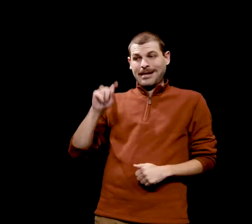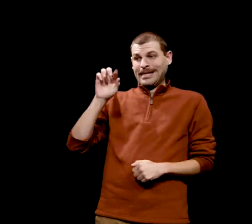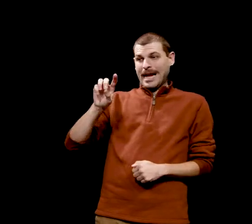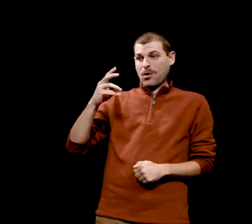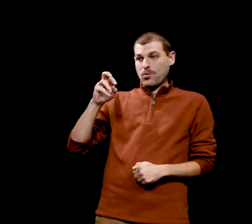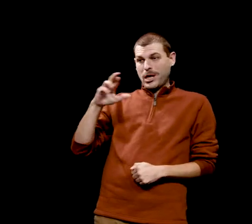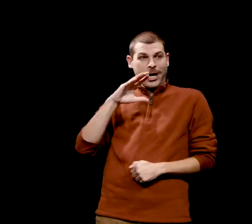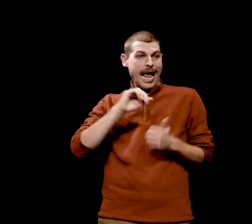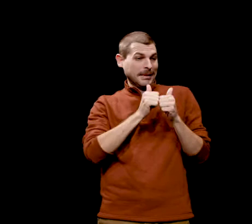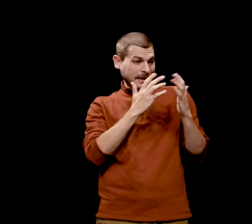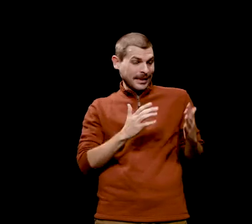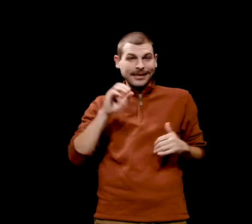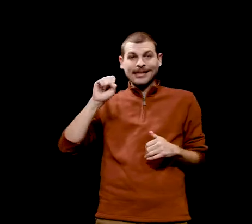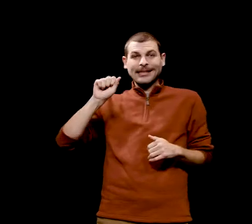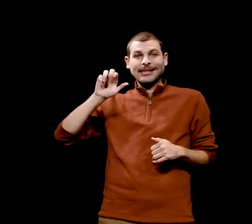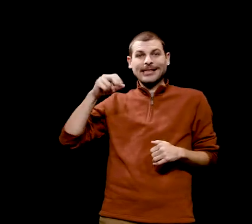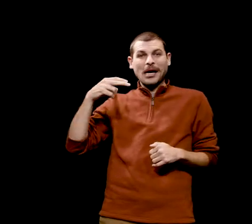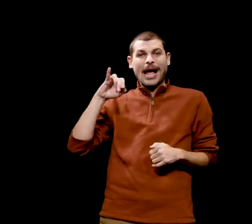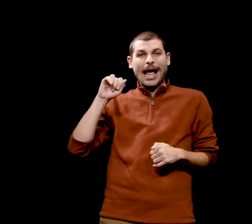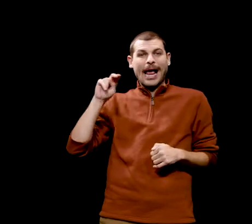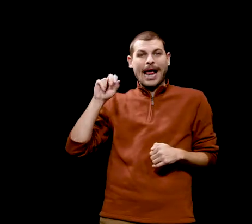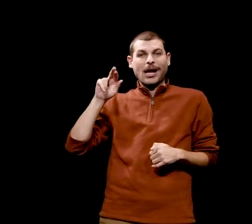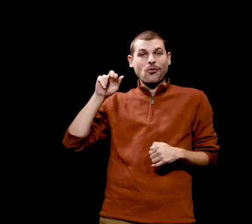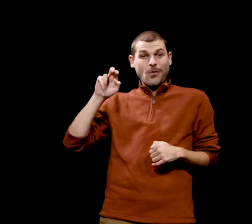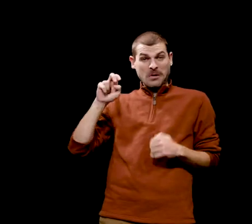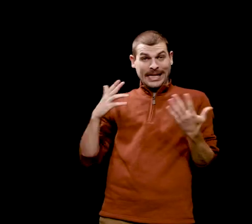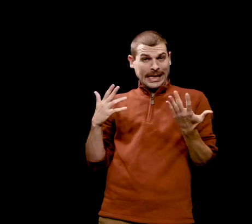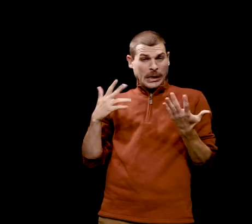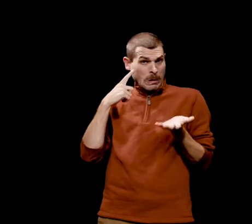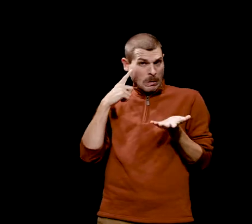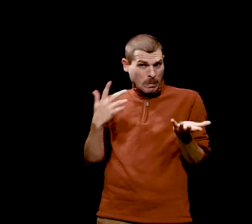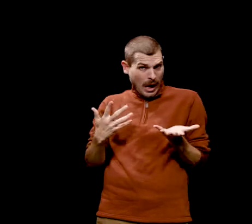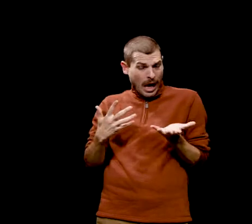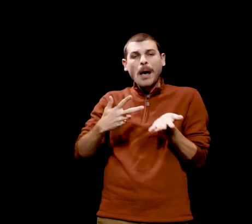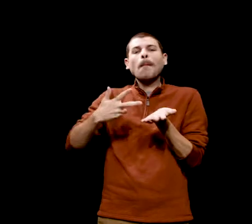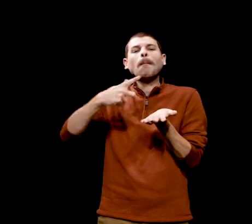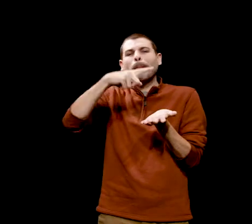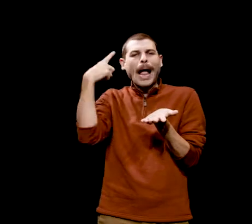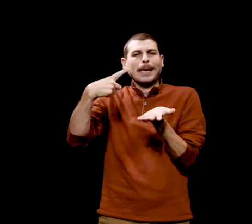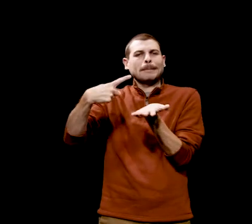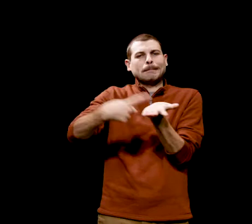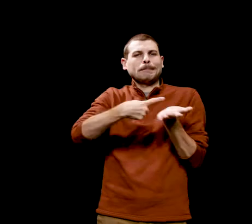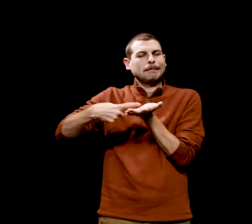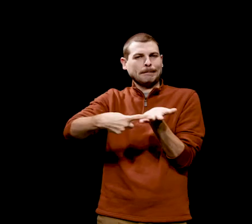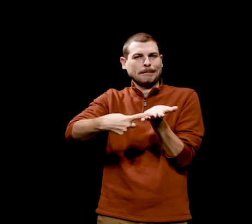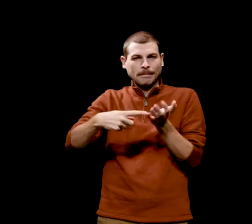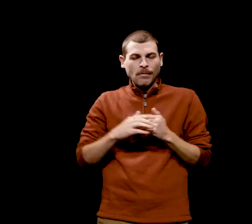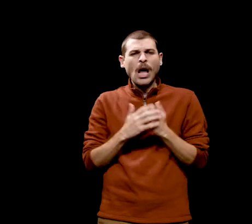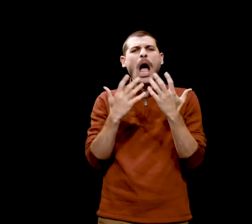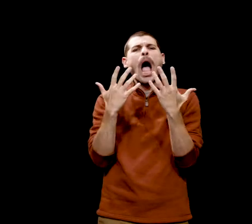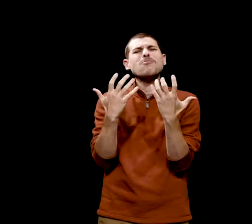for Black Portland. I would like to take this moment to lift up the names of Black people killed by Portland police